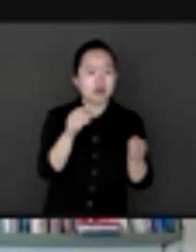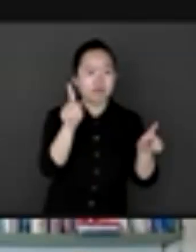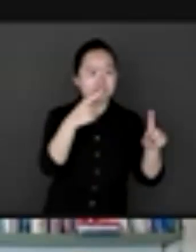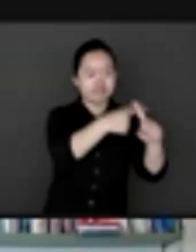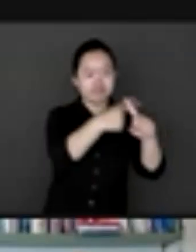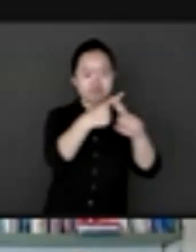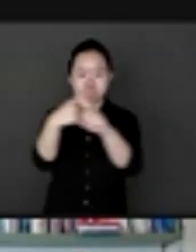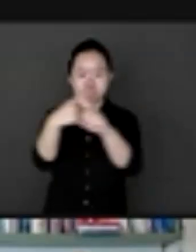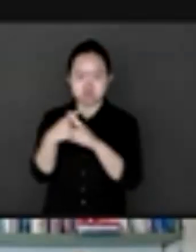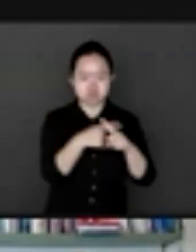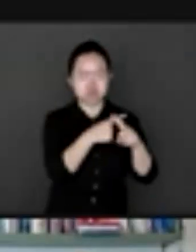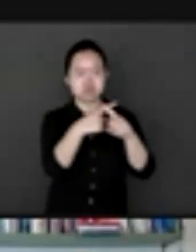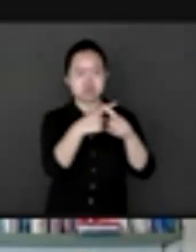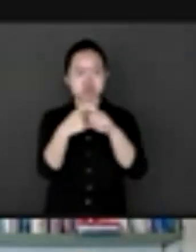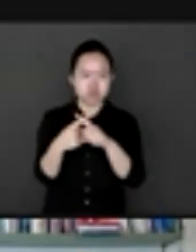role, and value.